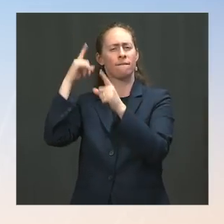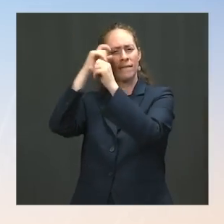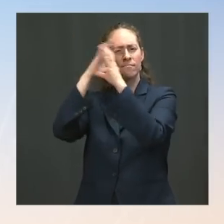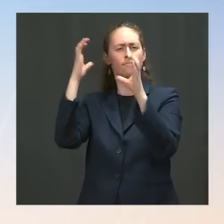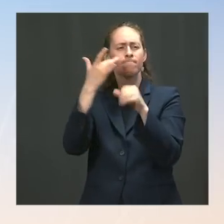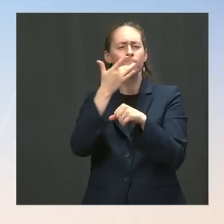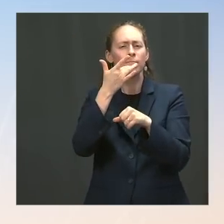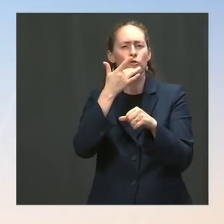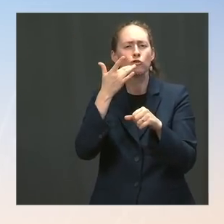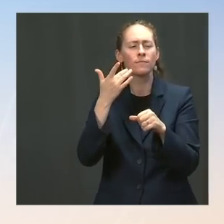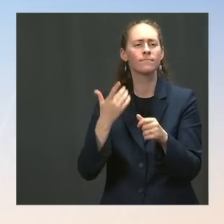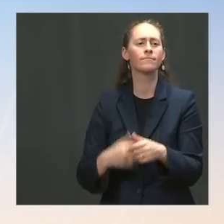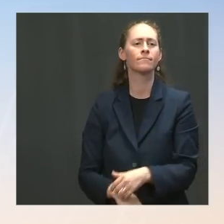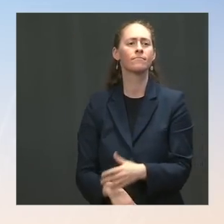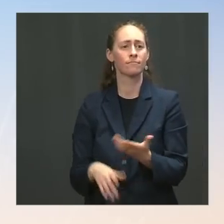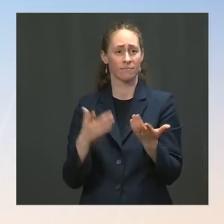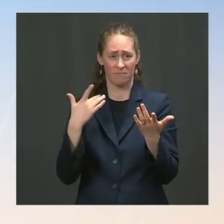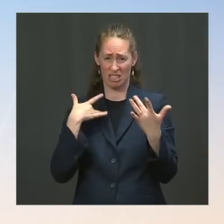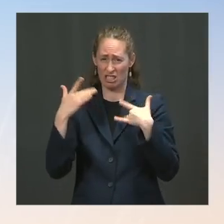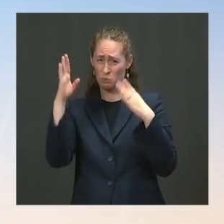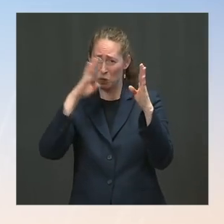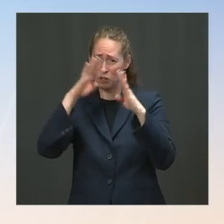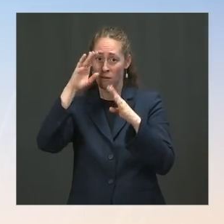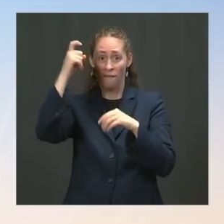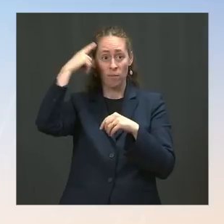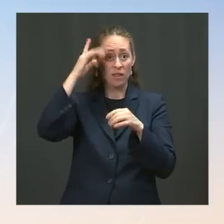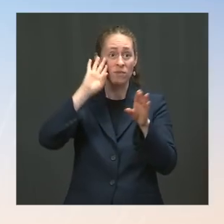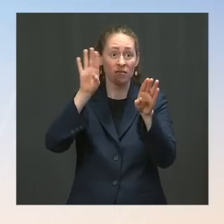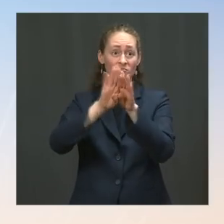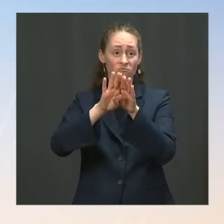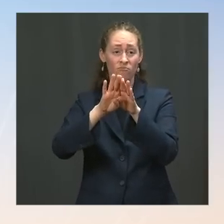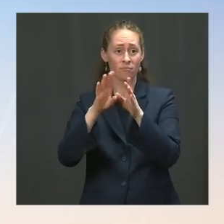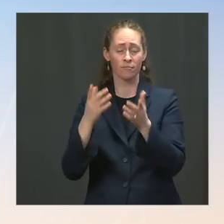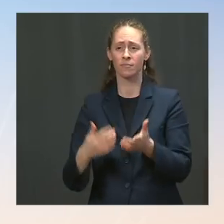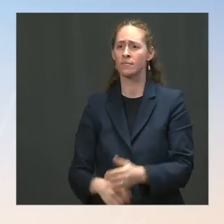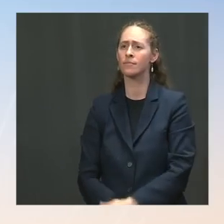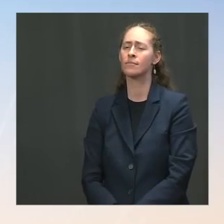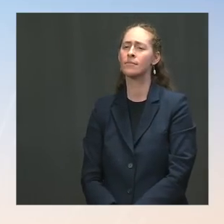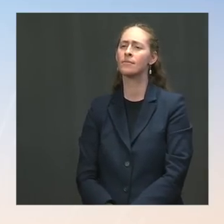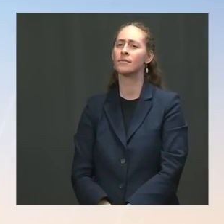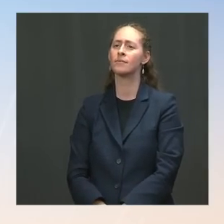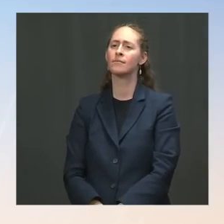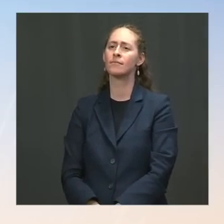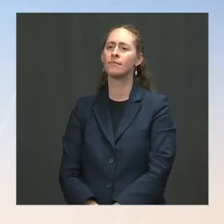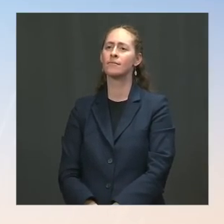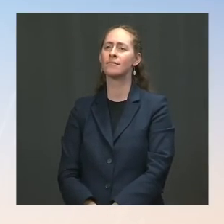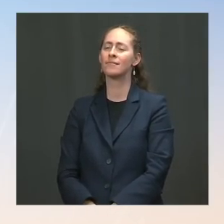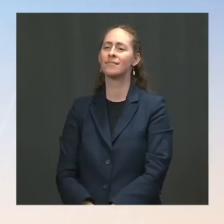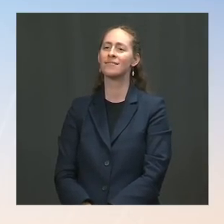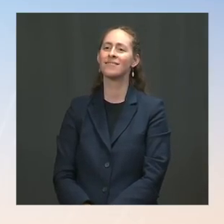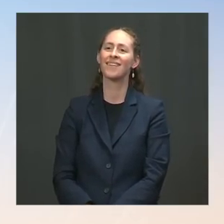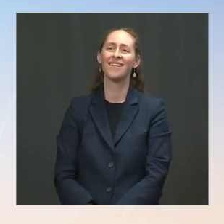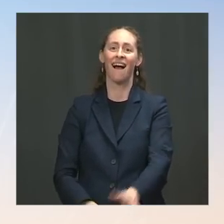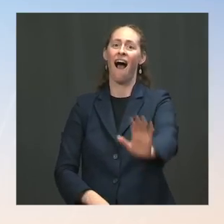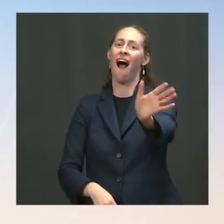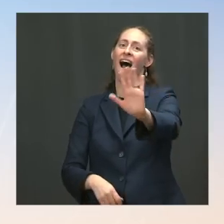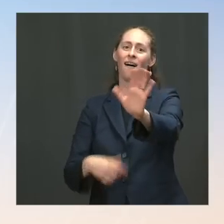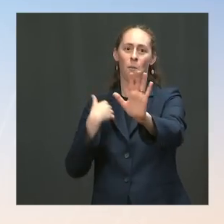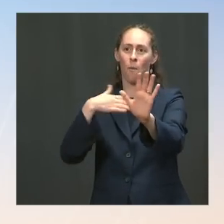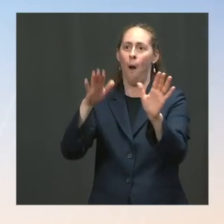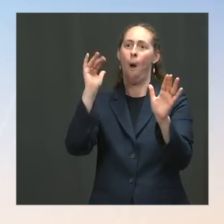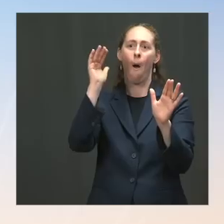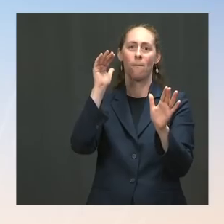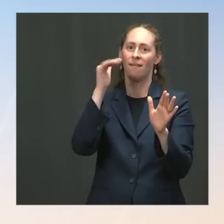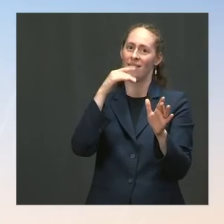government shutdown if that's the path that the Democrats pursue? Well, certainly that's not our preference, I think it's safe to say. We are, of course, in